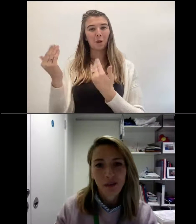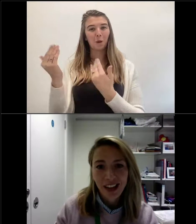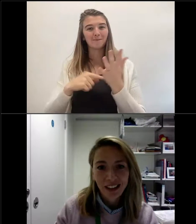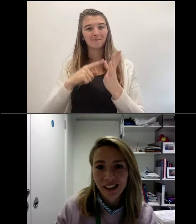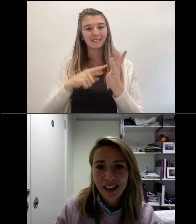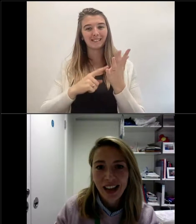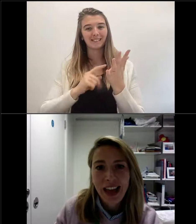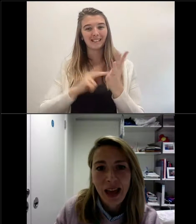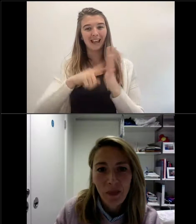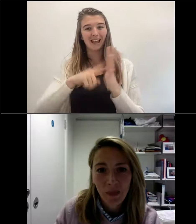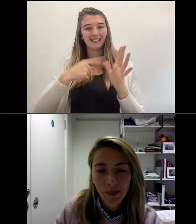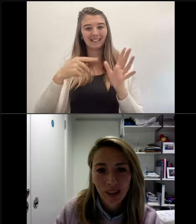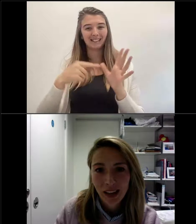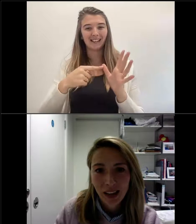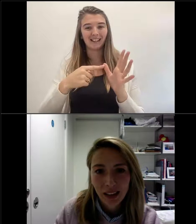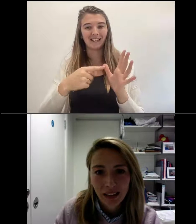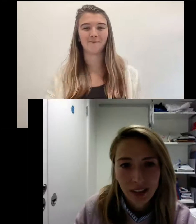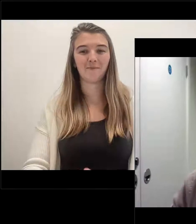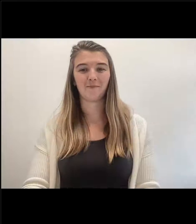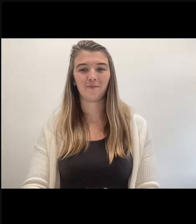Thank you very much, Kathy. And